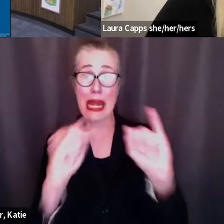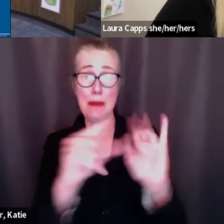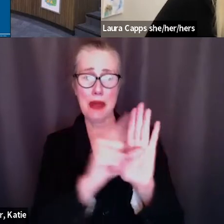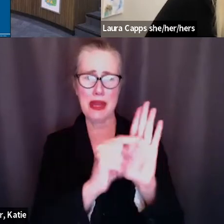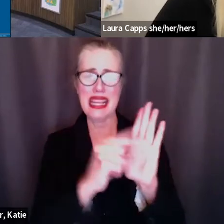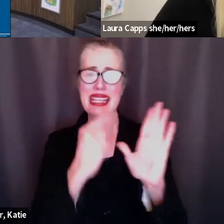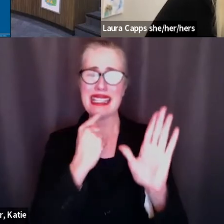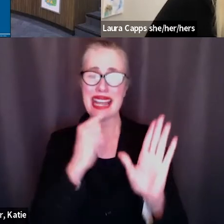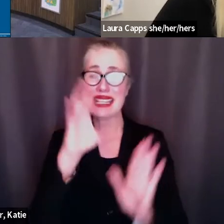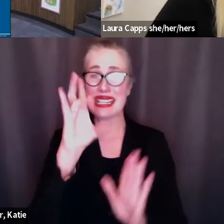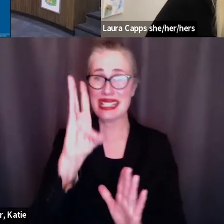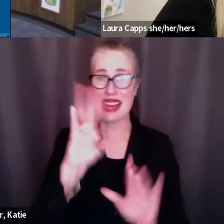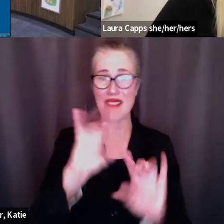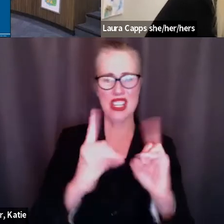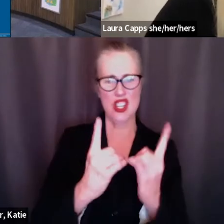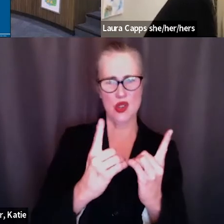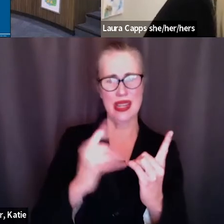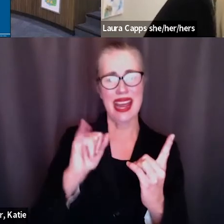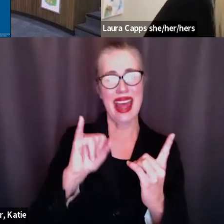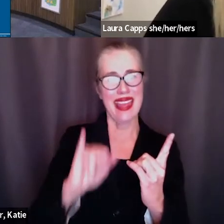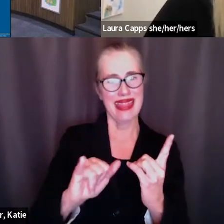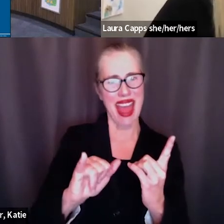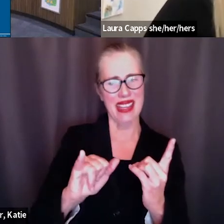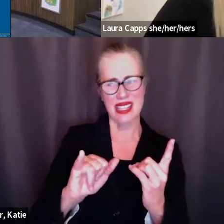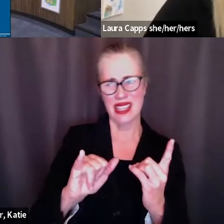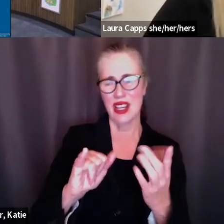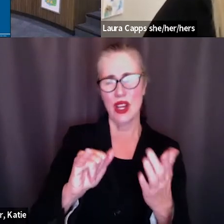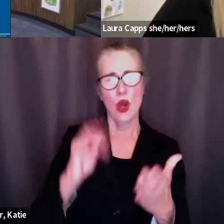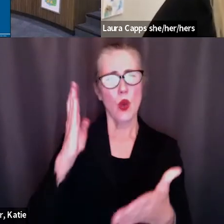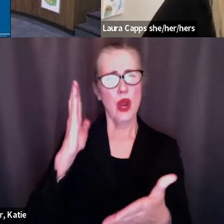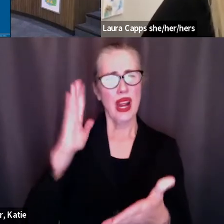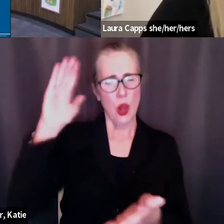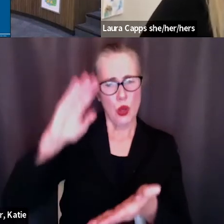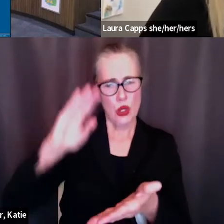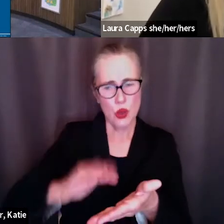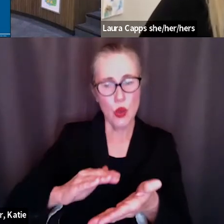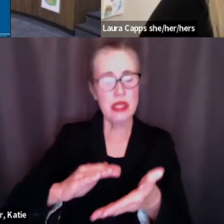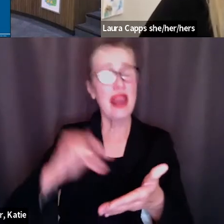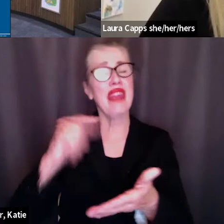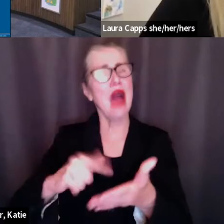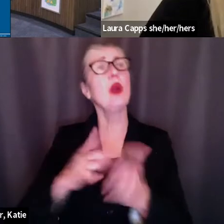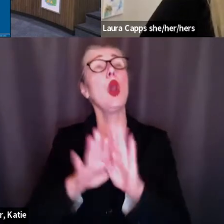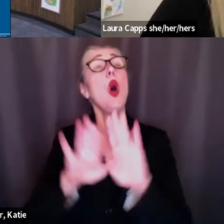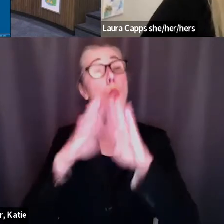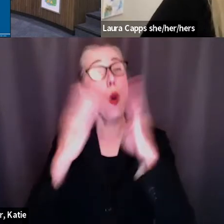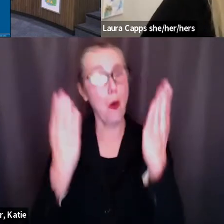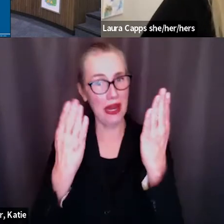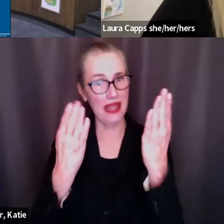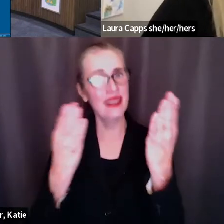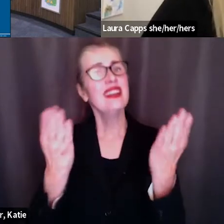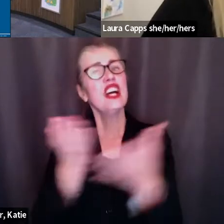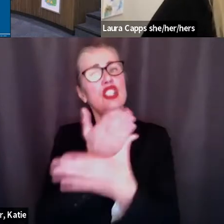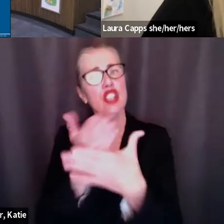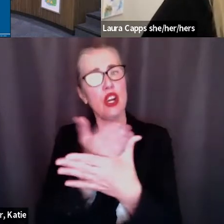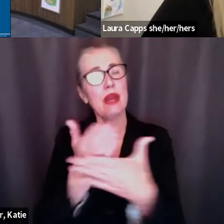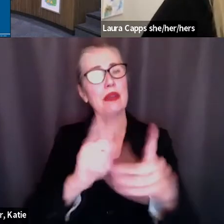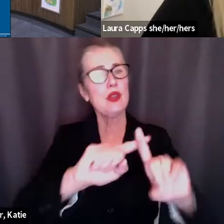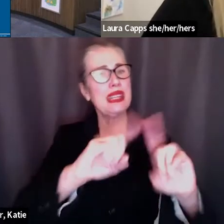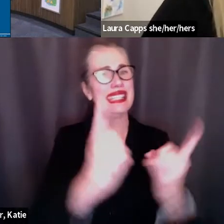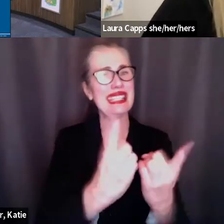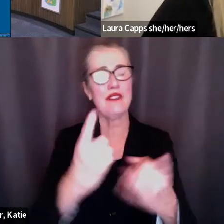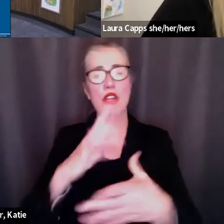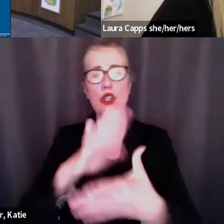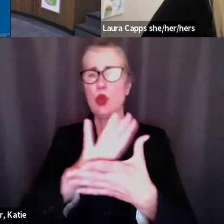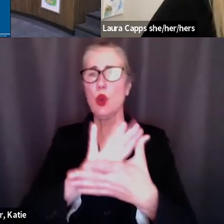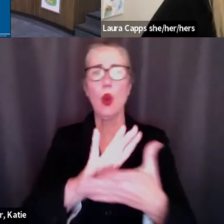pathway for neighboring schools and close the academic achievement gap this analysis is completely wronged and wrong and misinformed